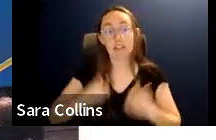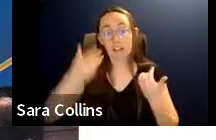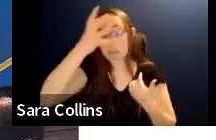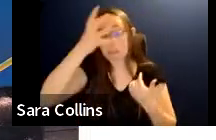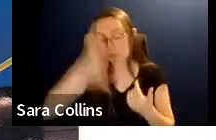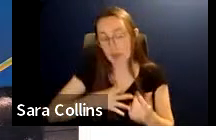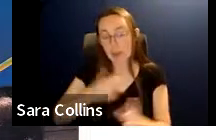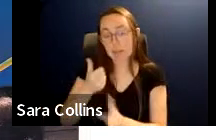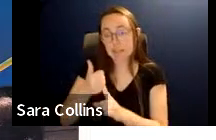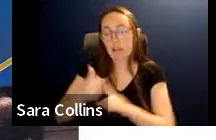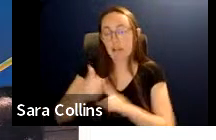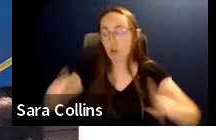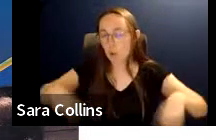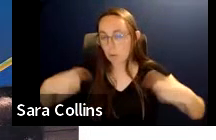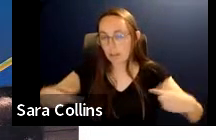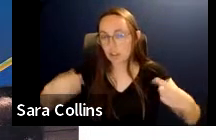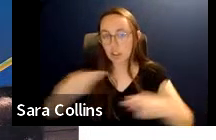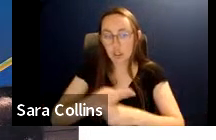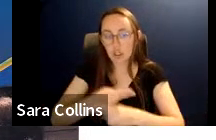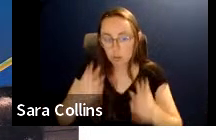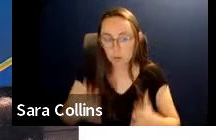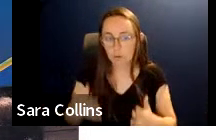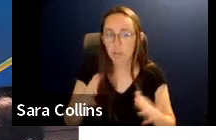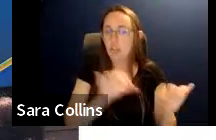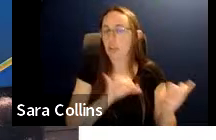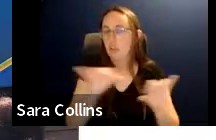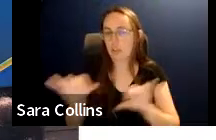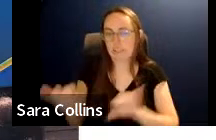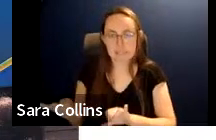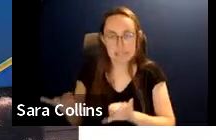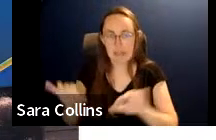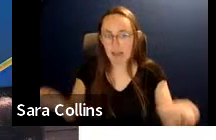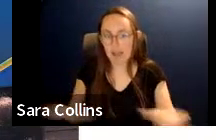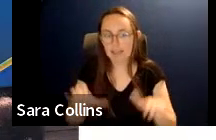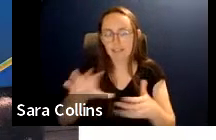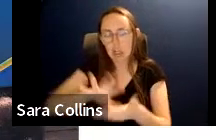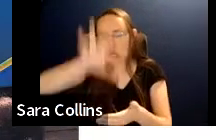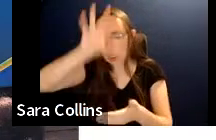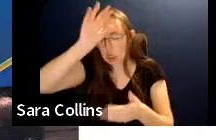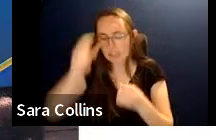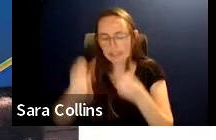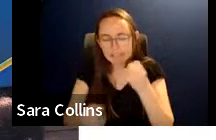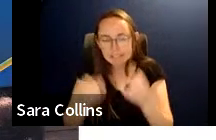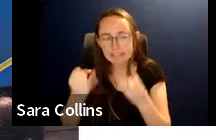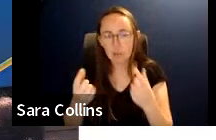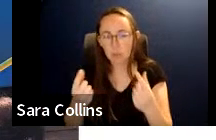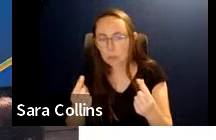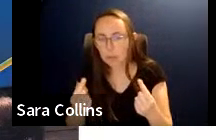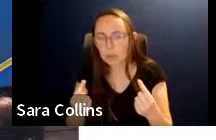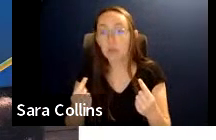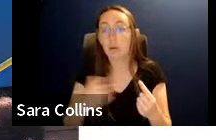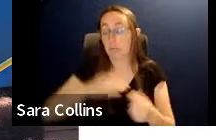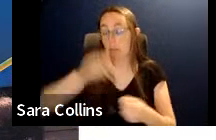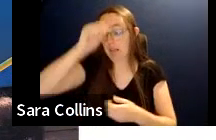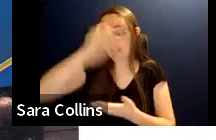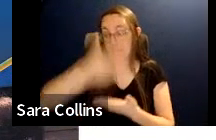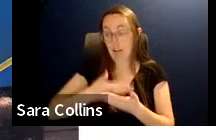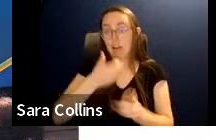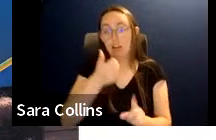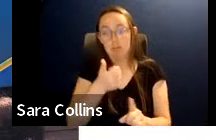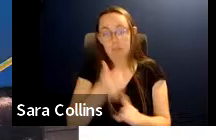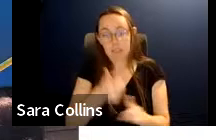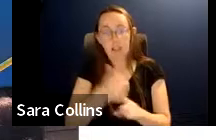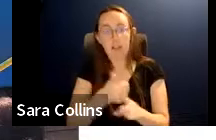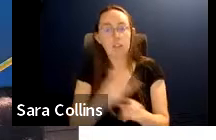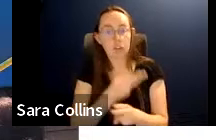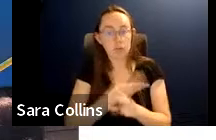using a wheelchair who is doing the same thing. He's learning seating. My son, as I mentioned, who is also a chair user